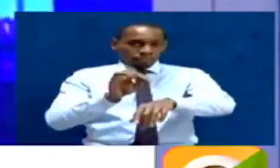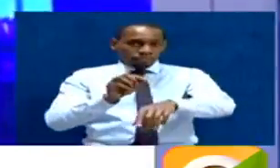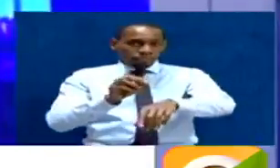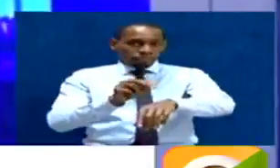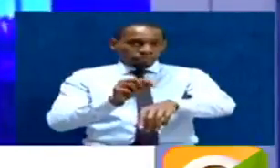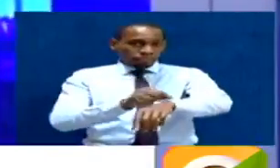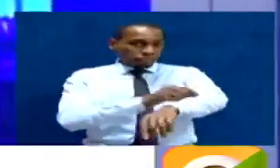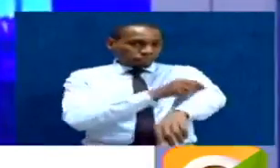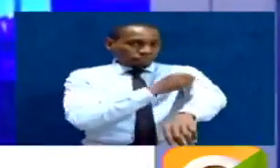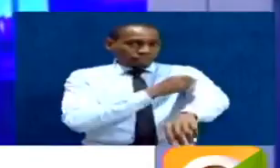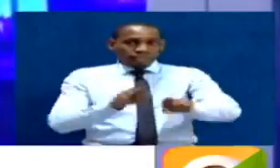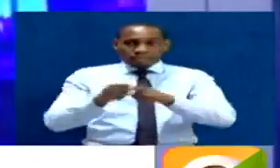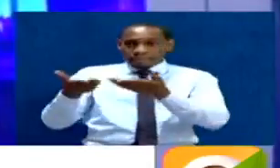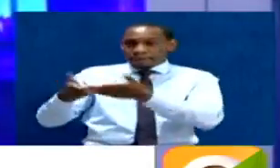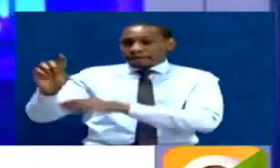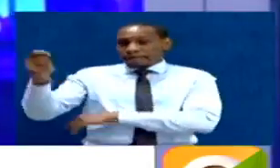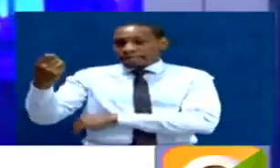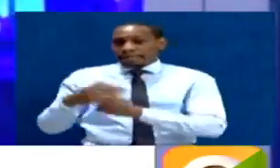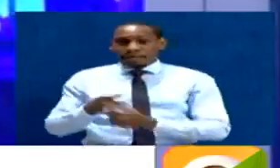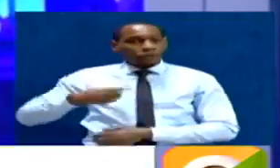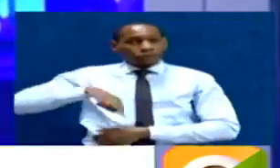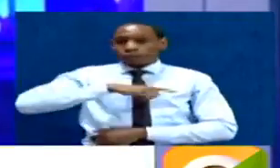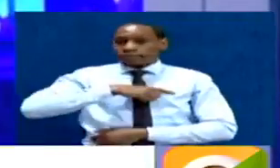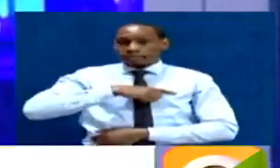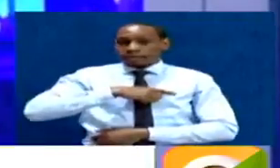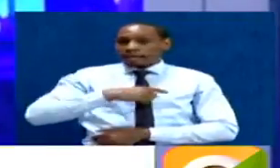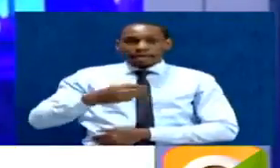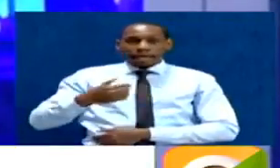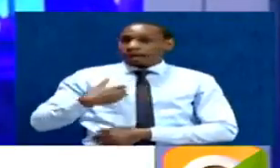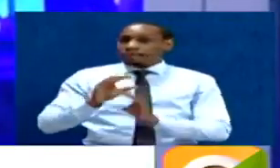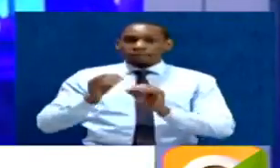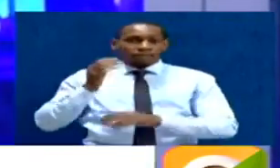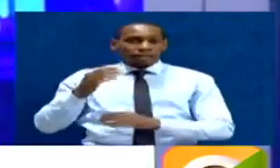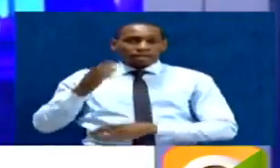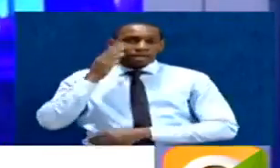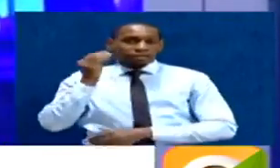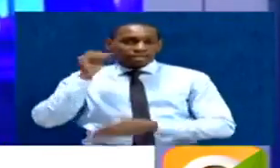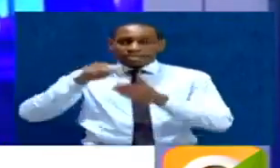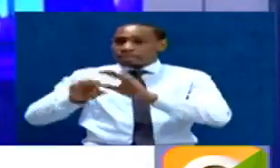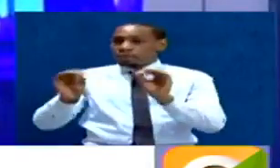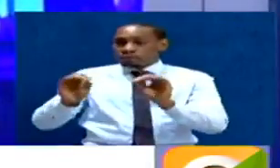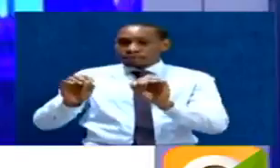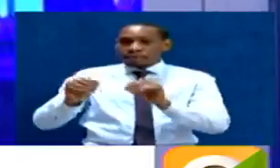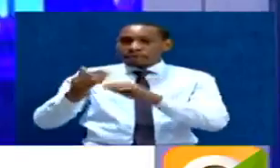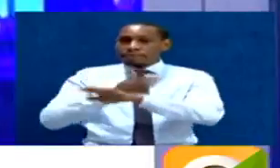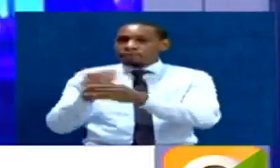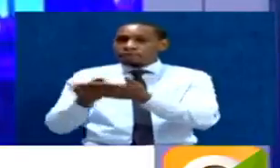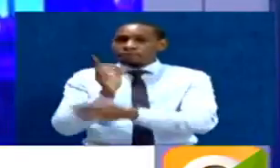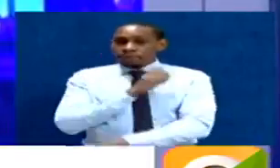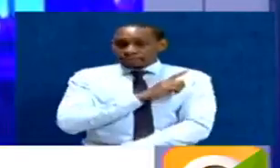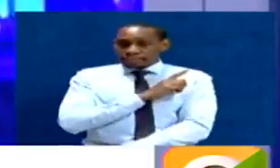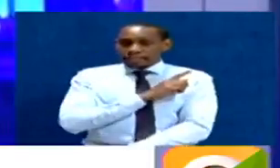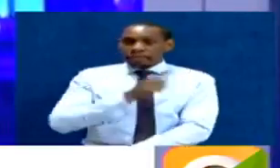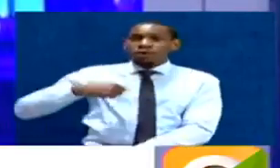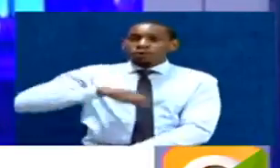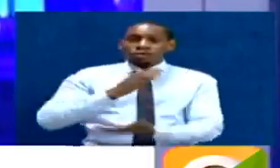And in this part of the world, us guys, although now we don't have much experience with smallpox, having eradicated in the past,